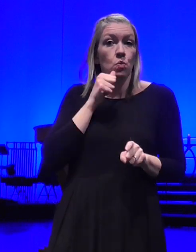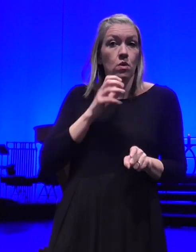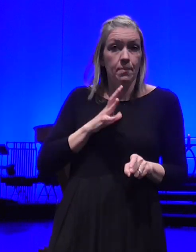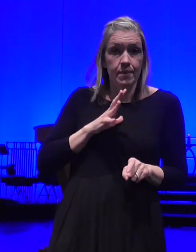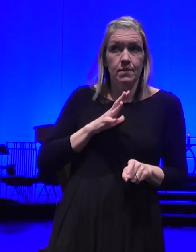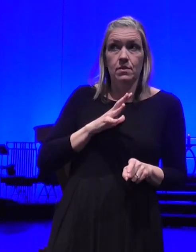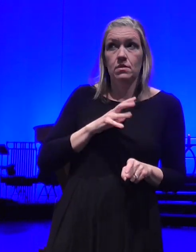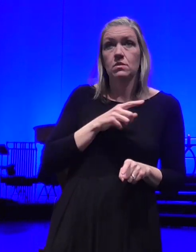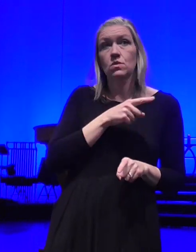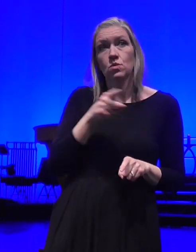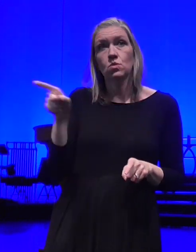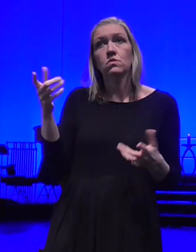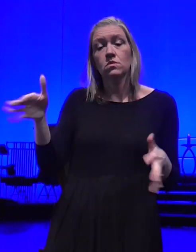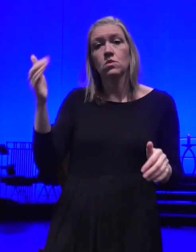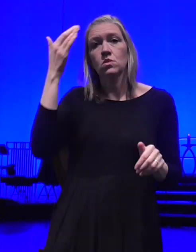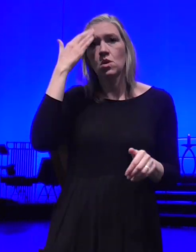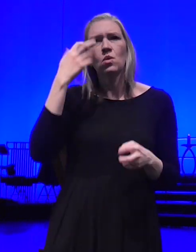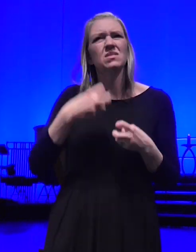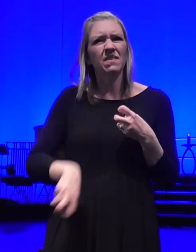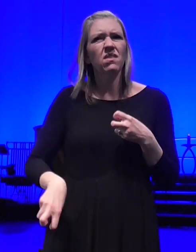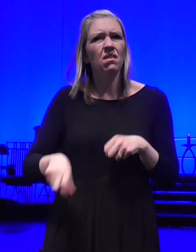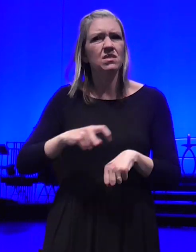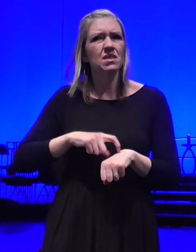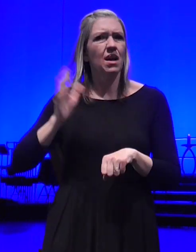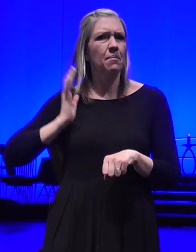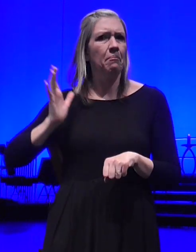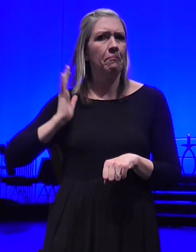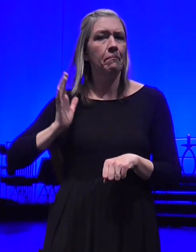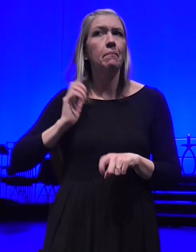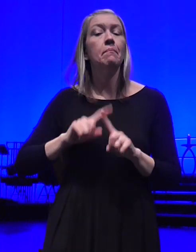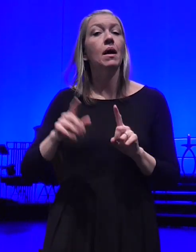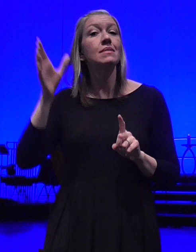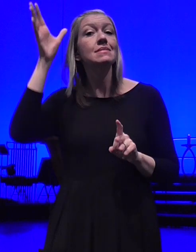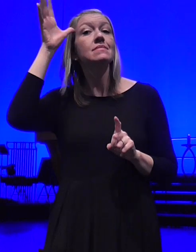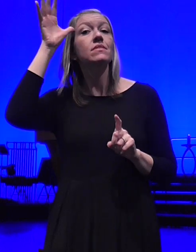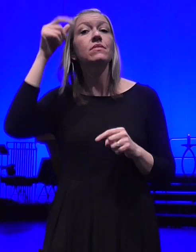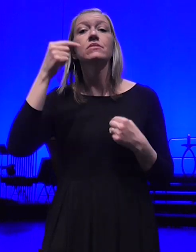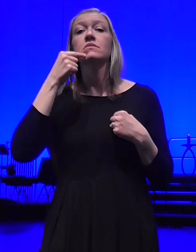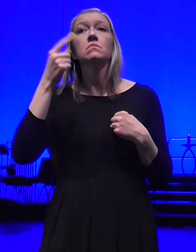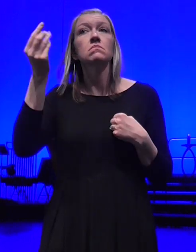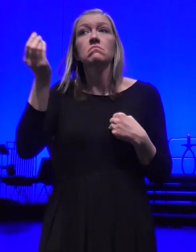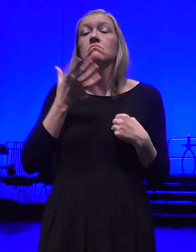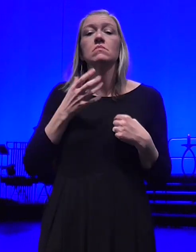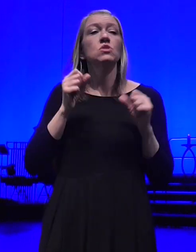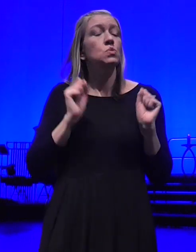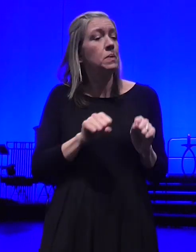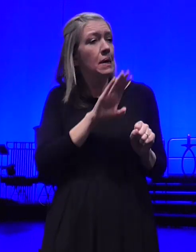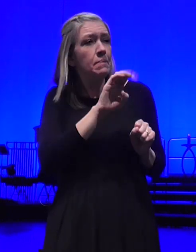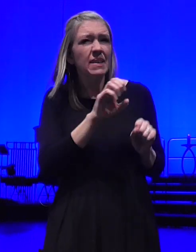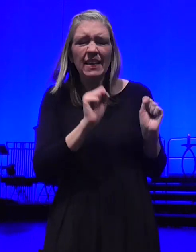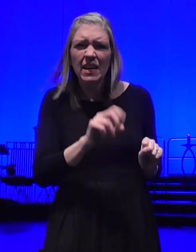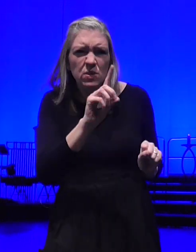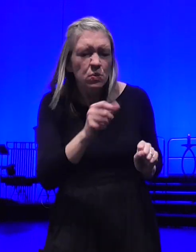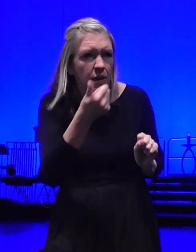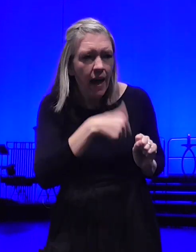know that it was a difficult time then. But he said to me, you can be and do anything you want. And that's